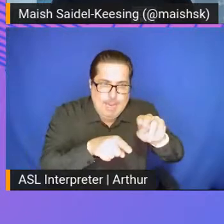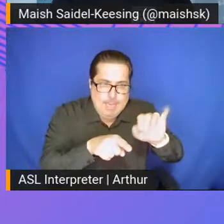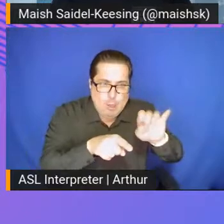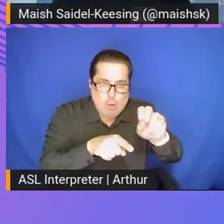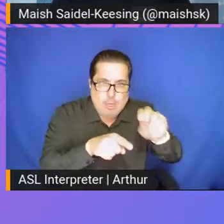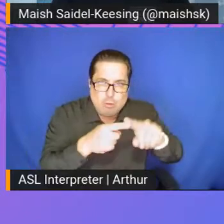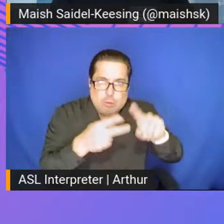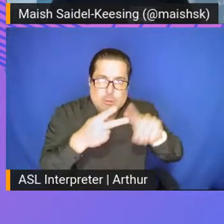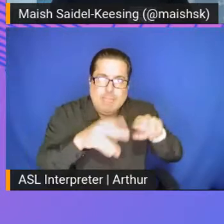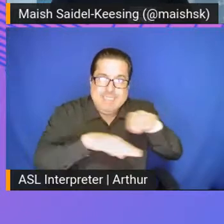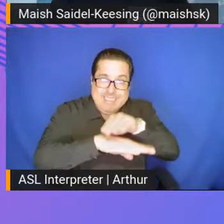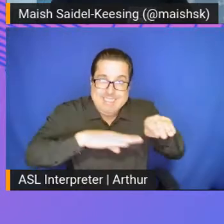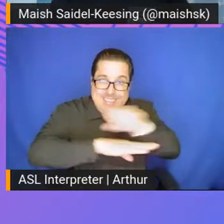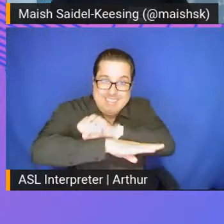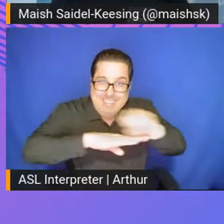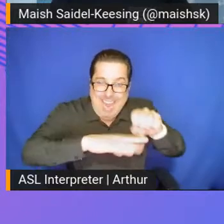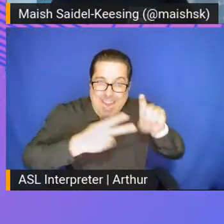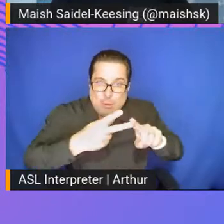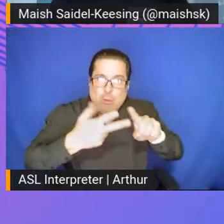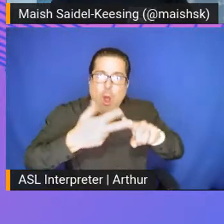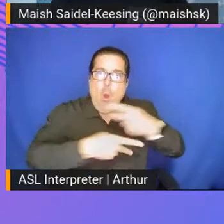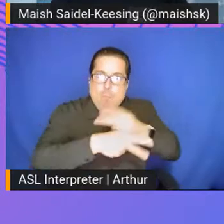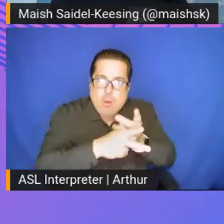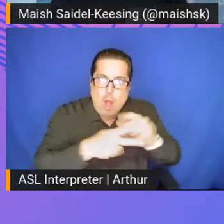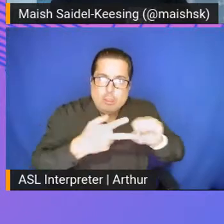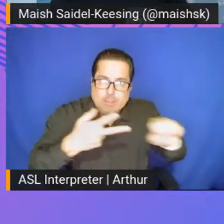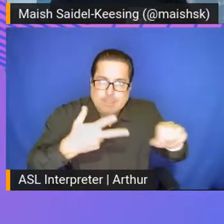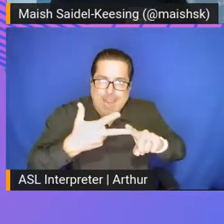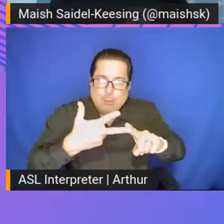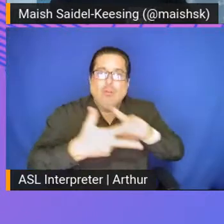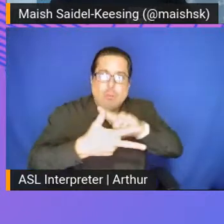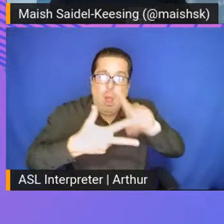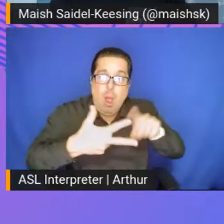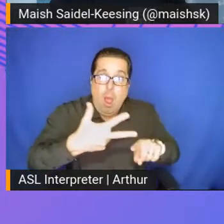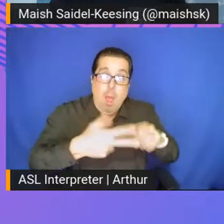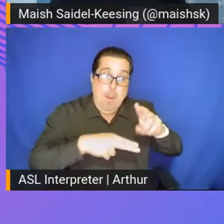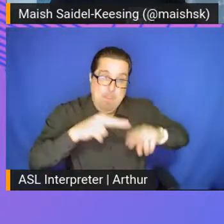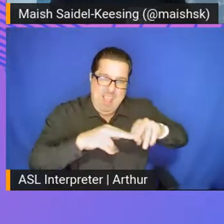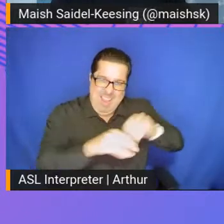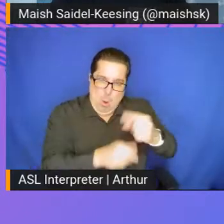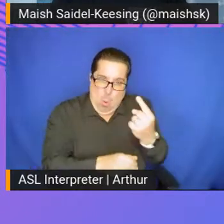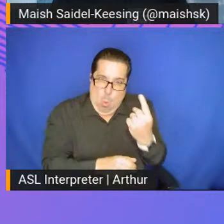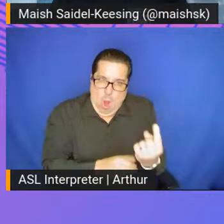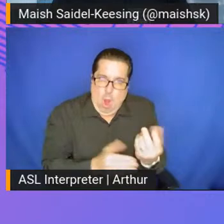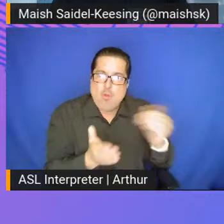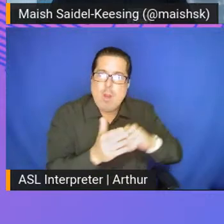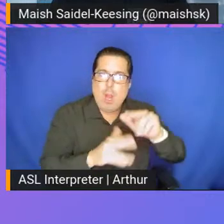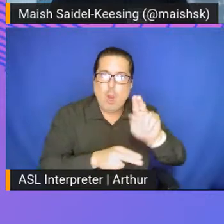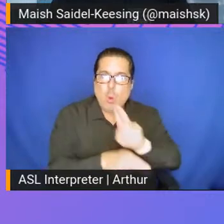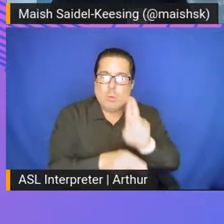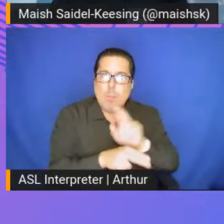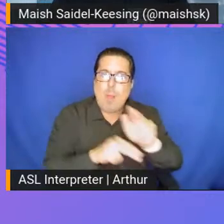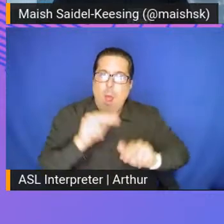and the production stage. All of that is baked into a single reusable construct that